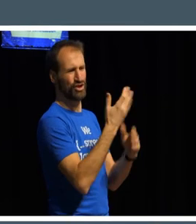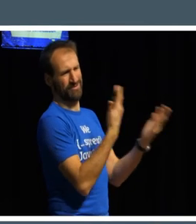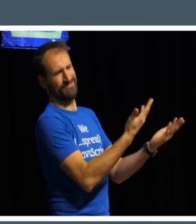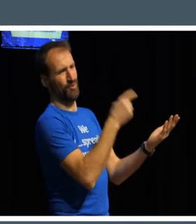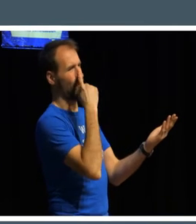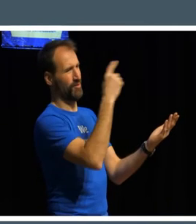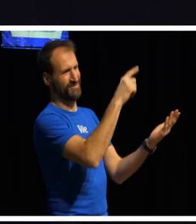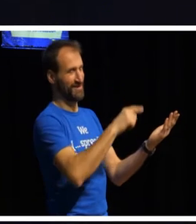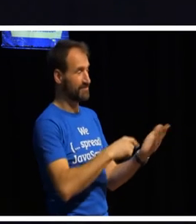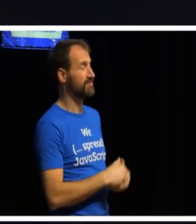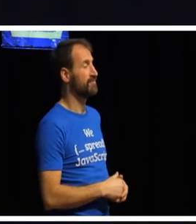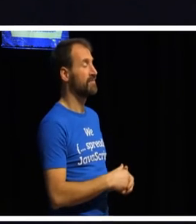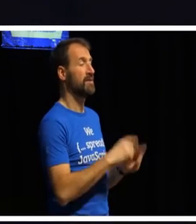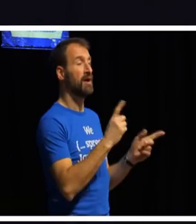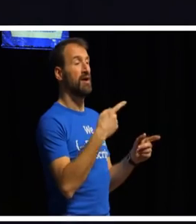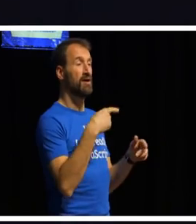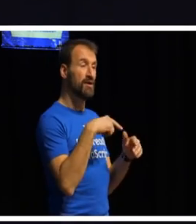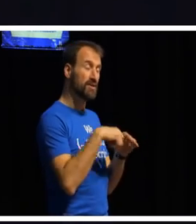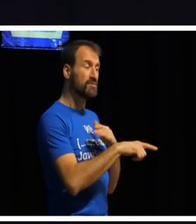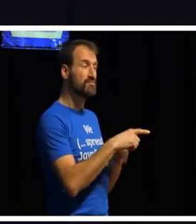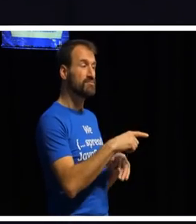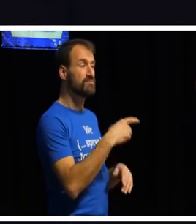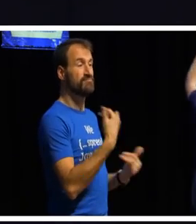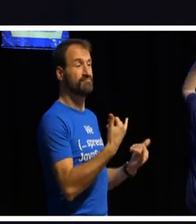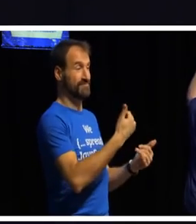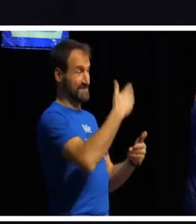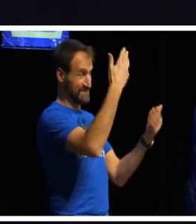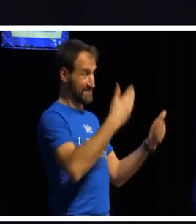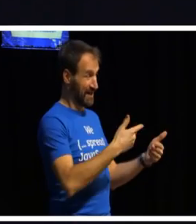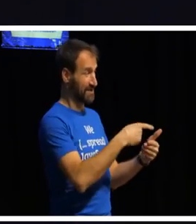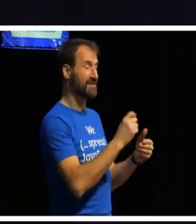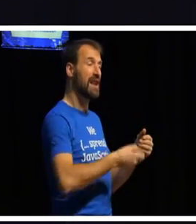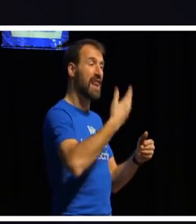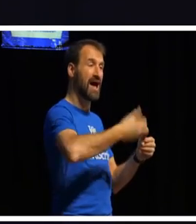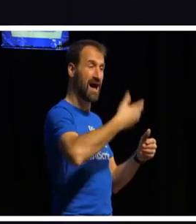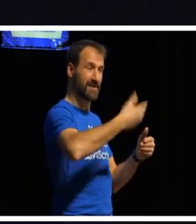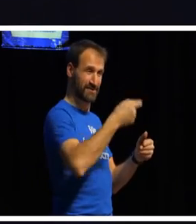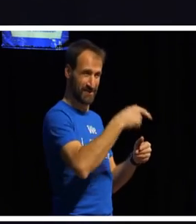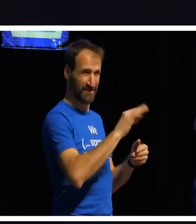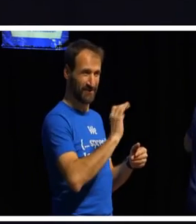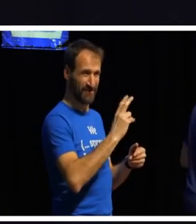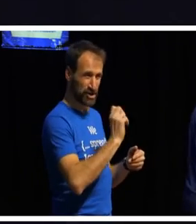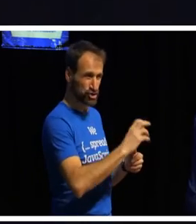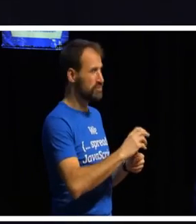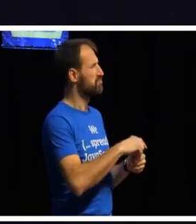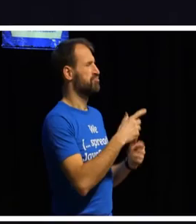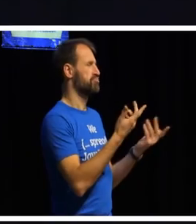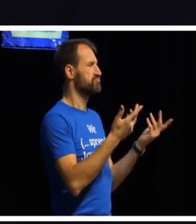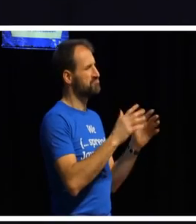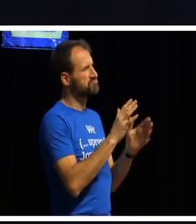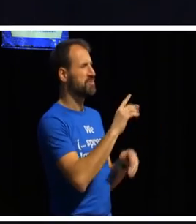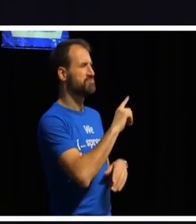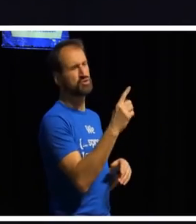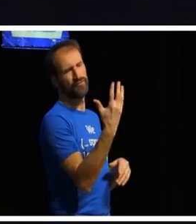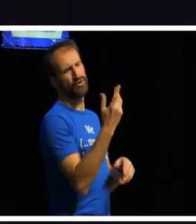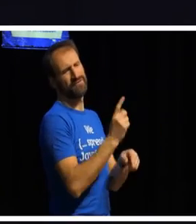connection with an empty cache, the HTML for that page before takes about just under 5 seconds to download. But all